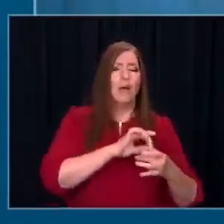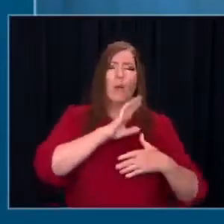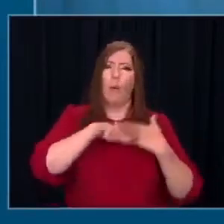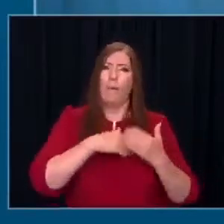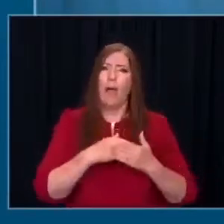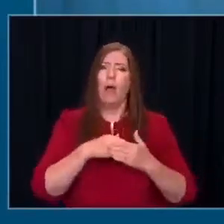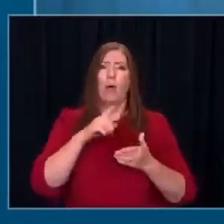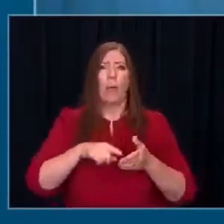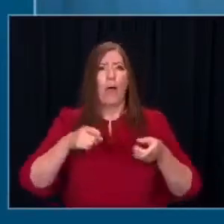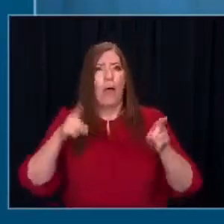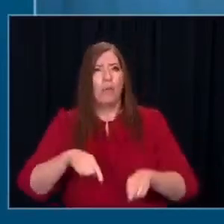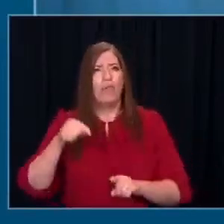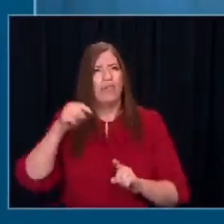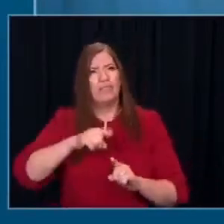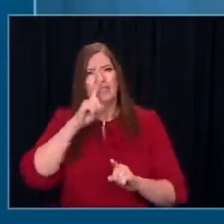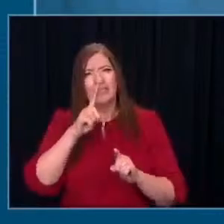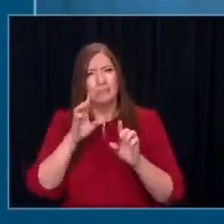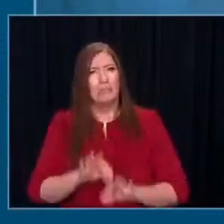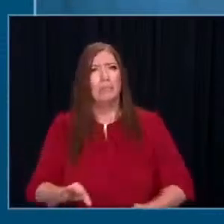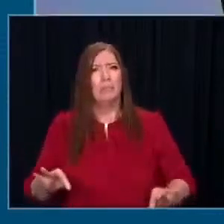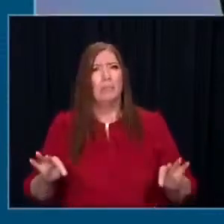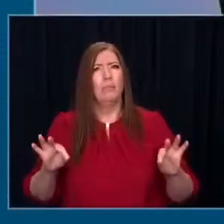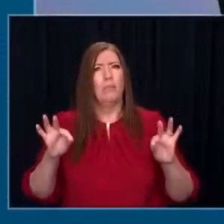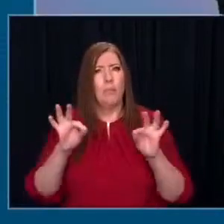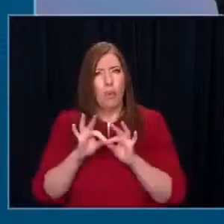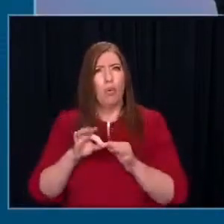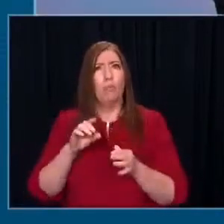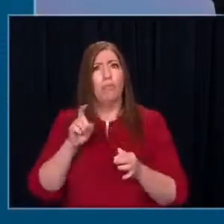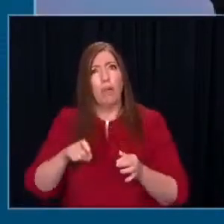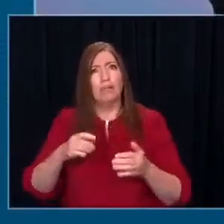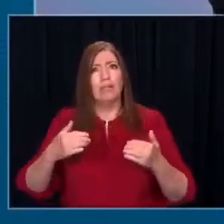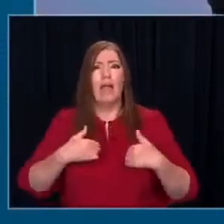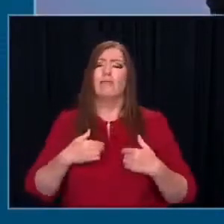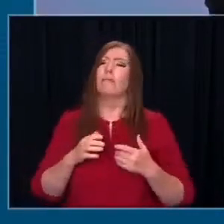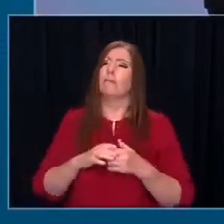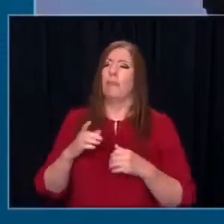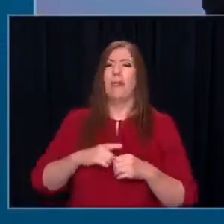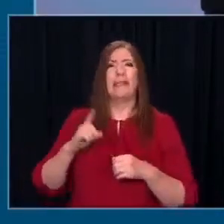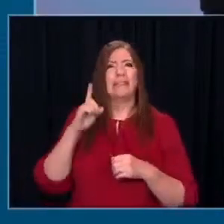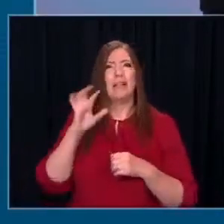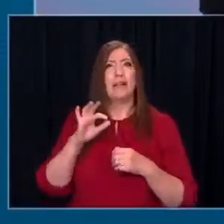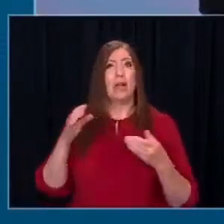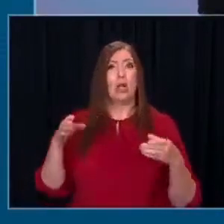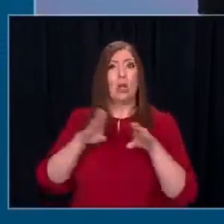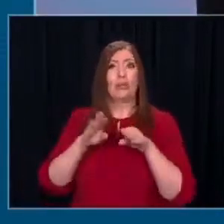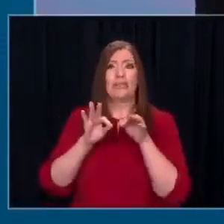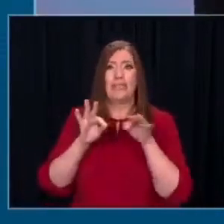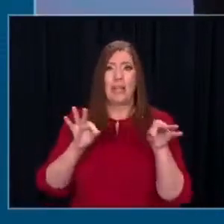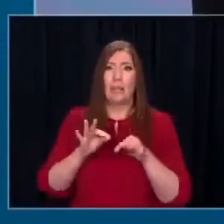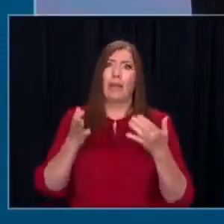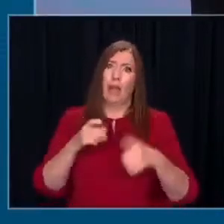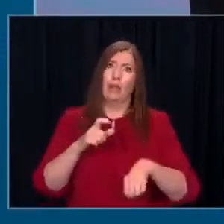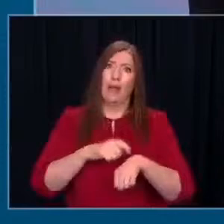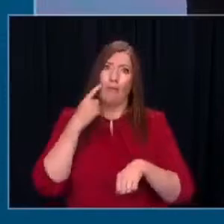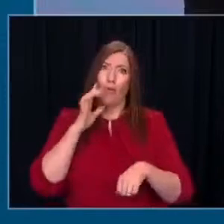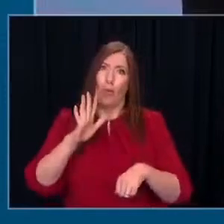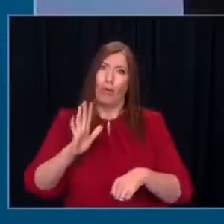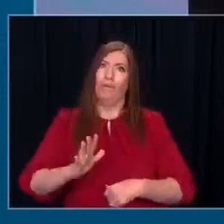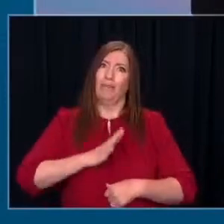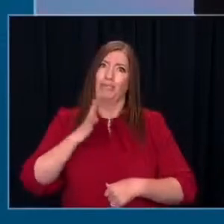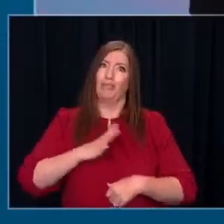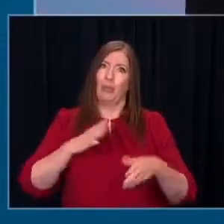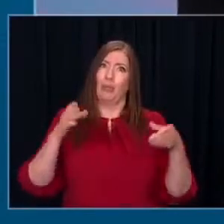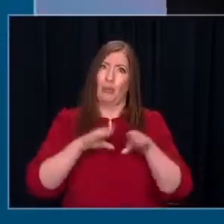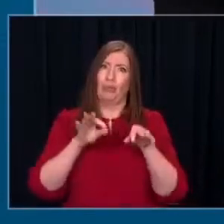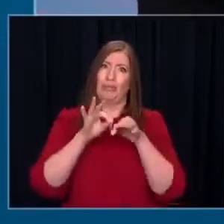happened. This is what's important, and this is what we have to have. Although that sounded like a closing statement, it is now time for your official closing statement. So